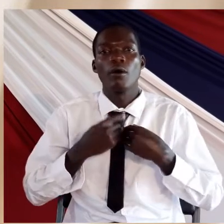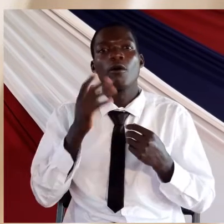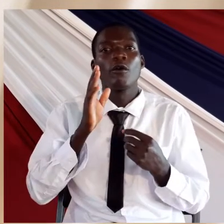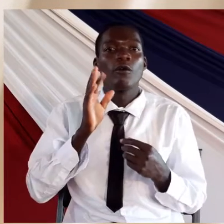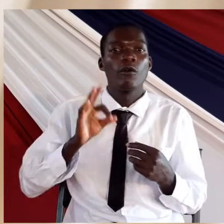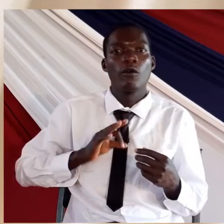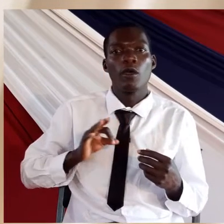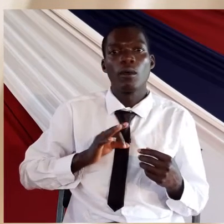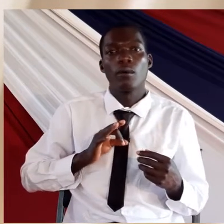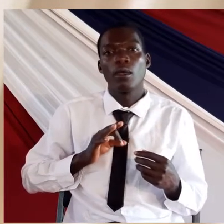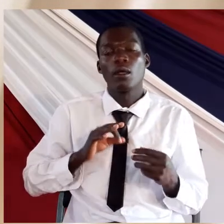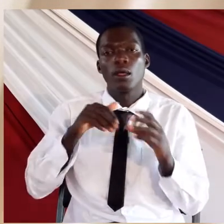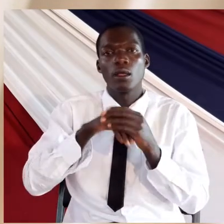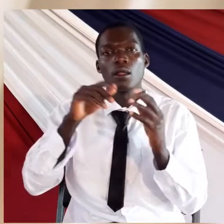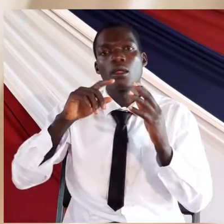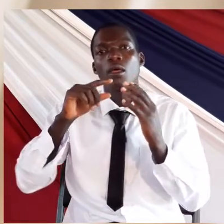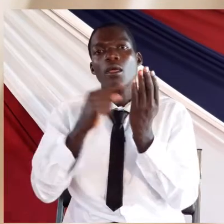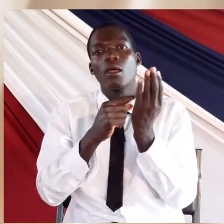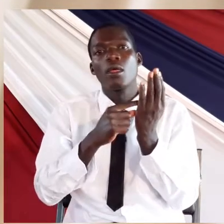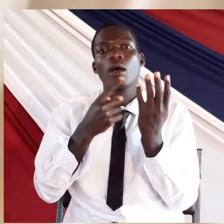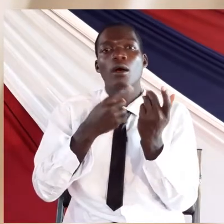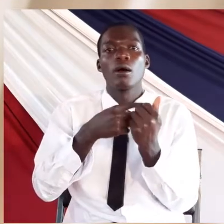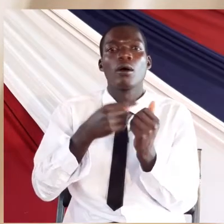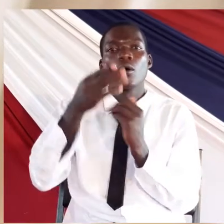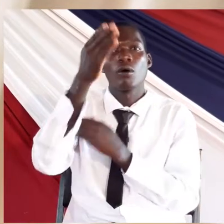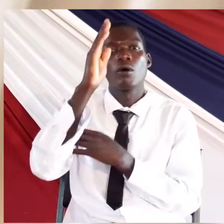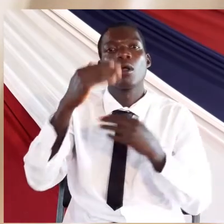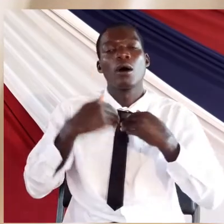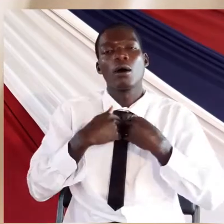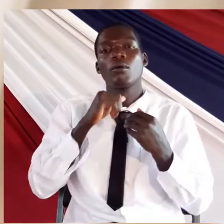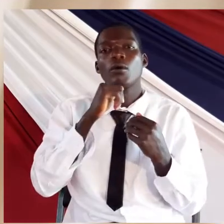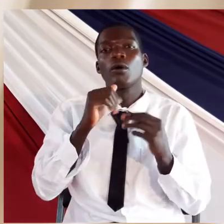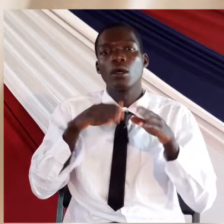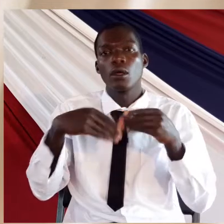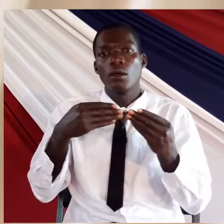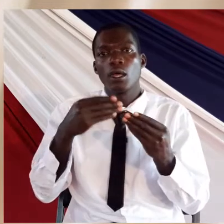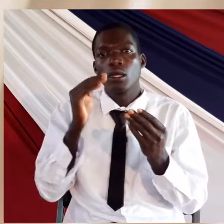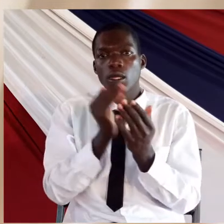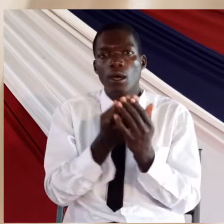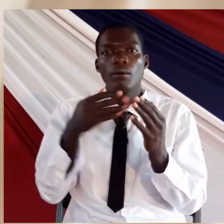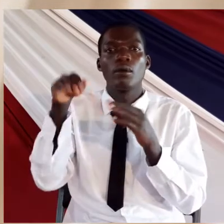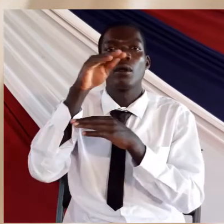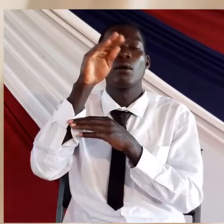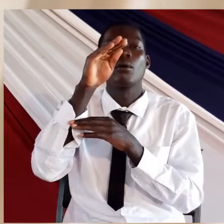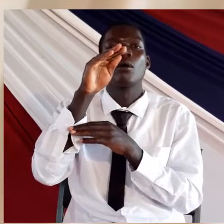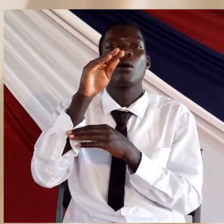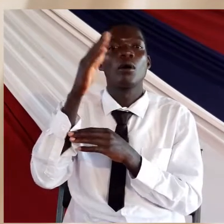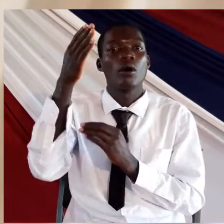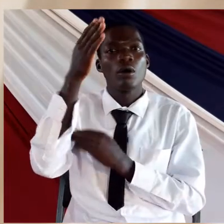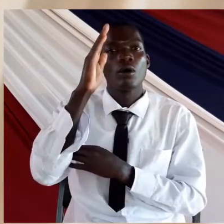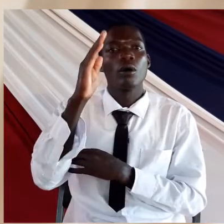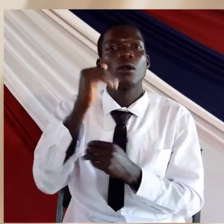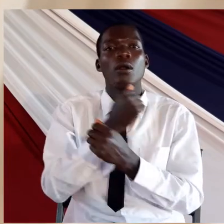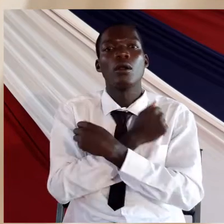females. But if you look at Genesis account, God does not create like that. There's some level of intimacy. God